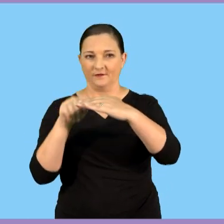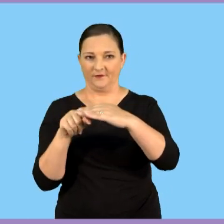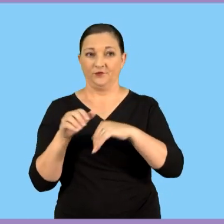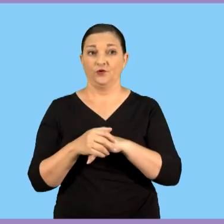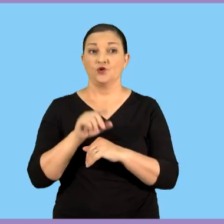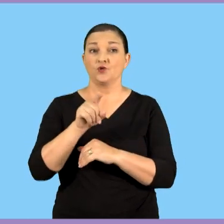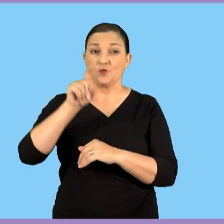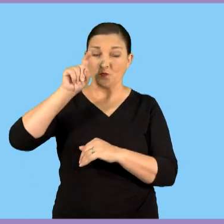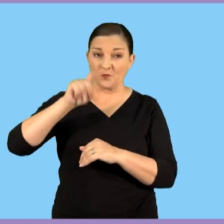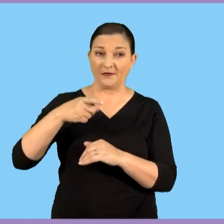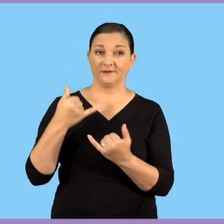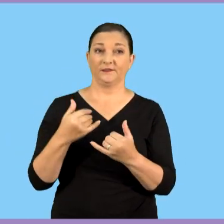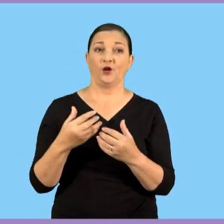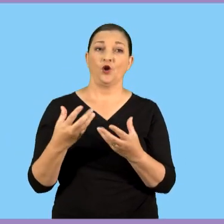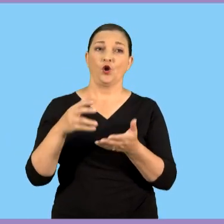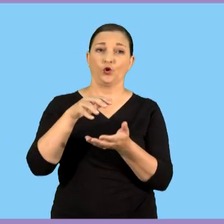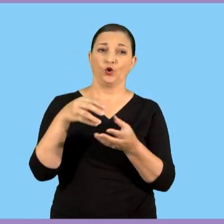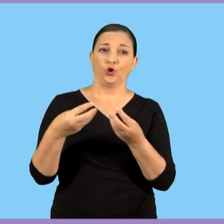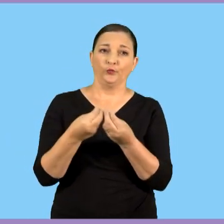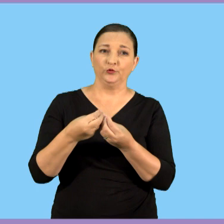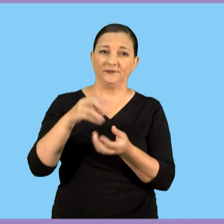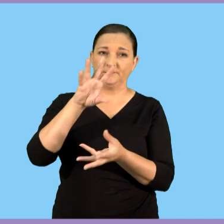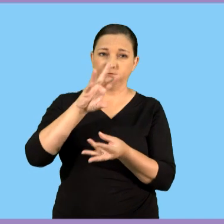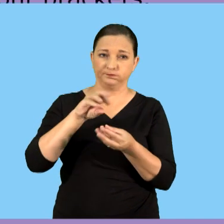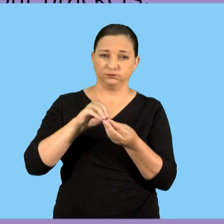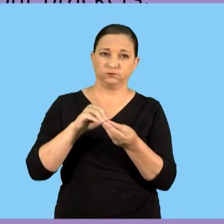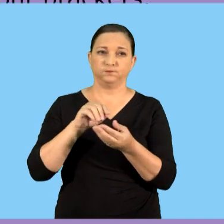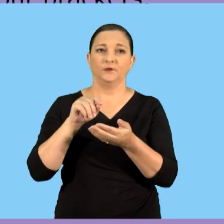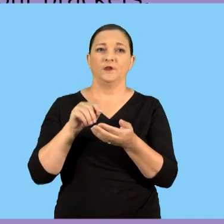and distributive properties of multiplication for integers,